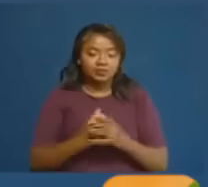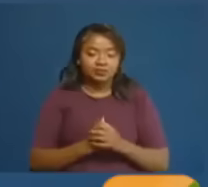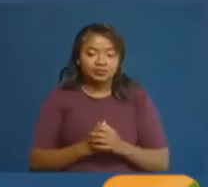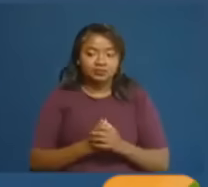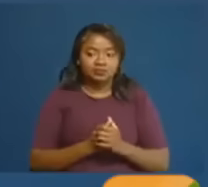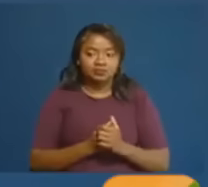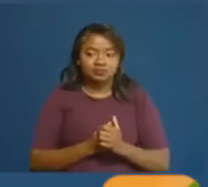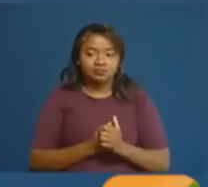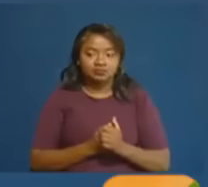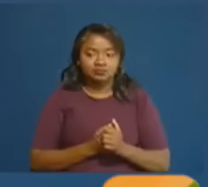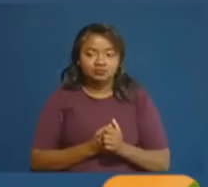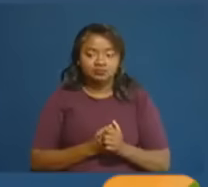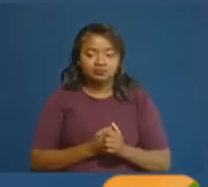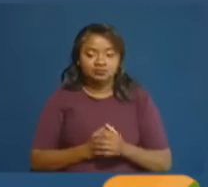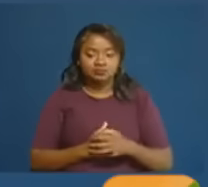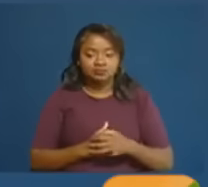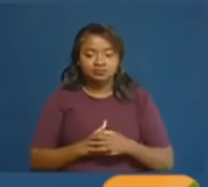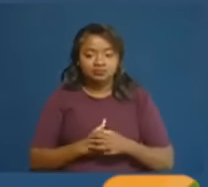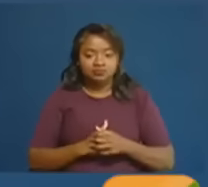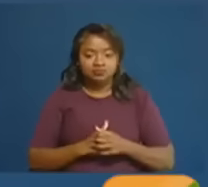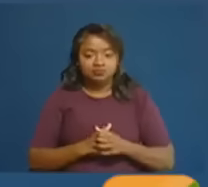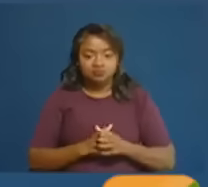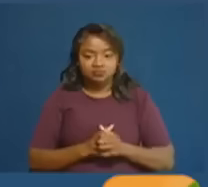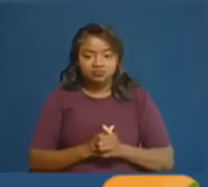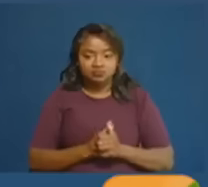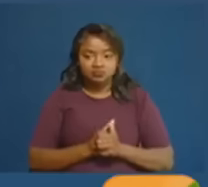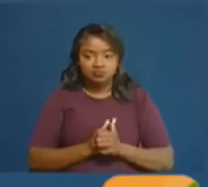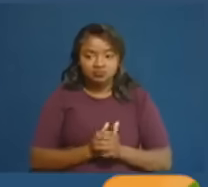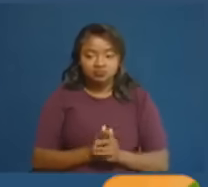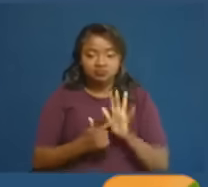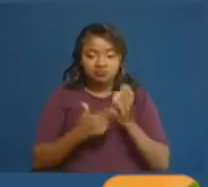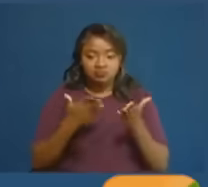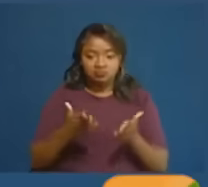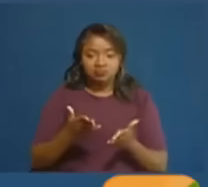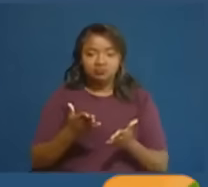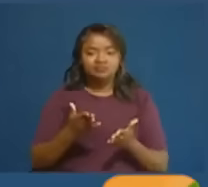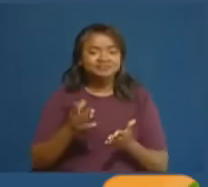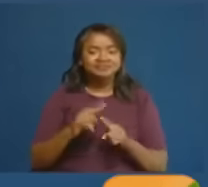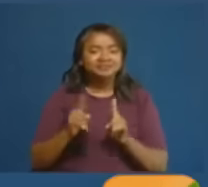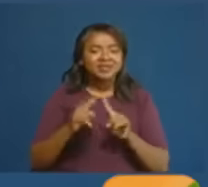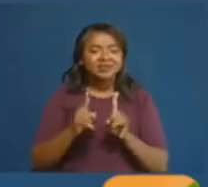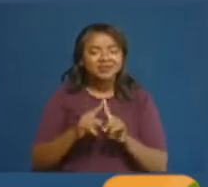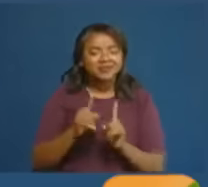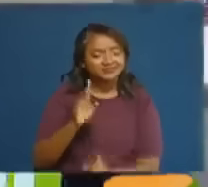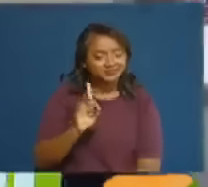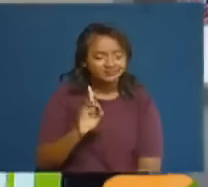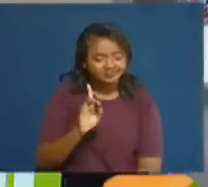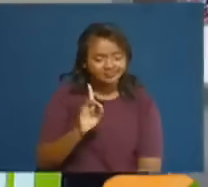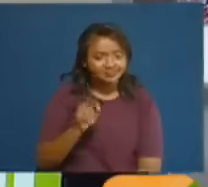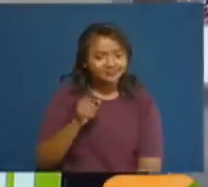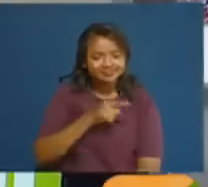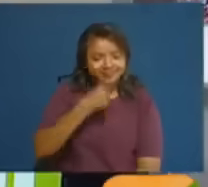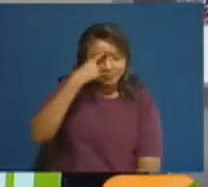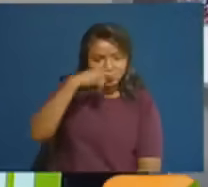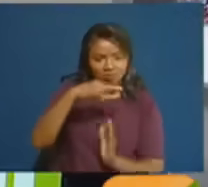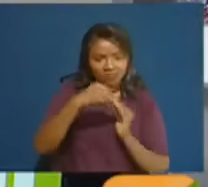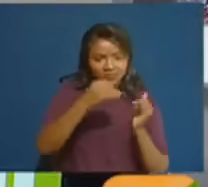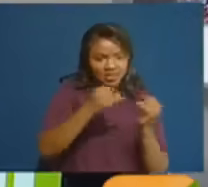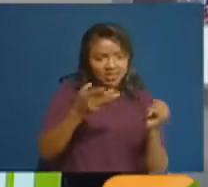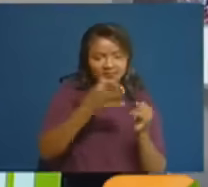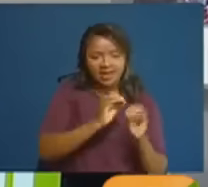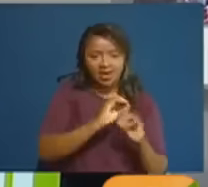framework is not present. That is what we want to do. If the policy guidelines are not existent,